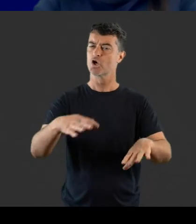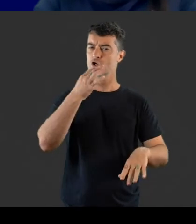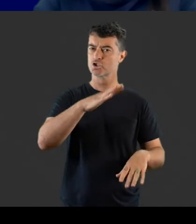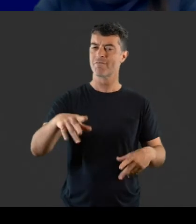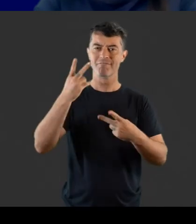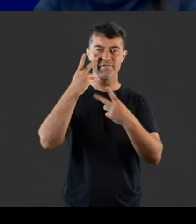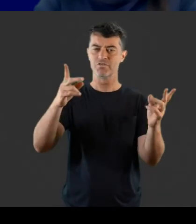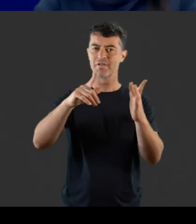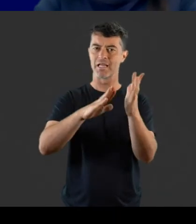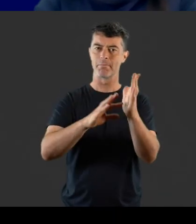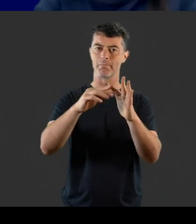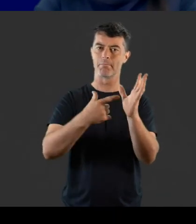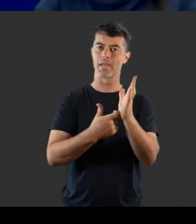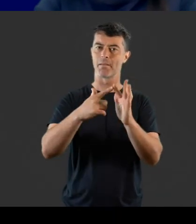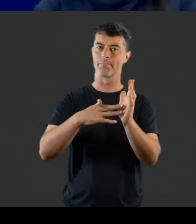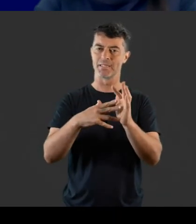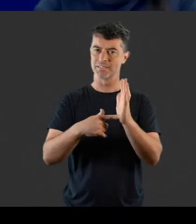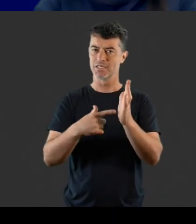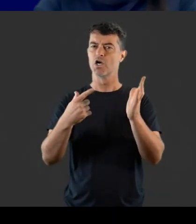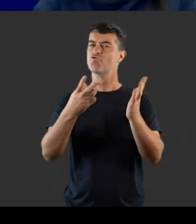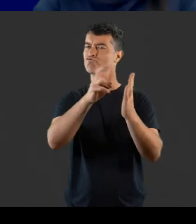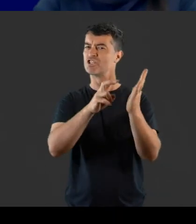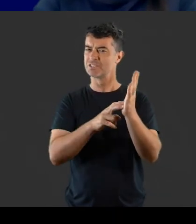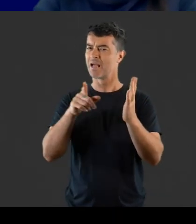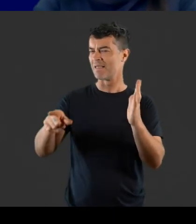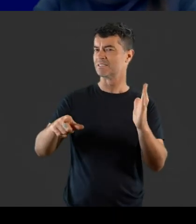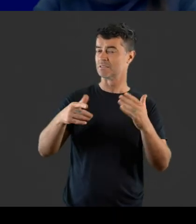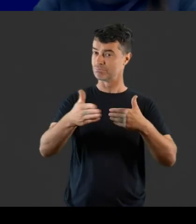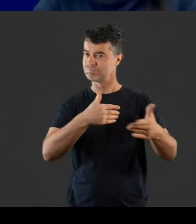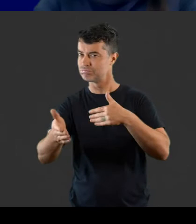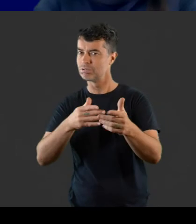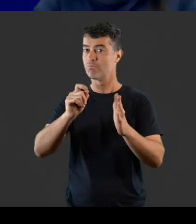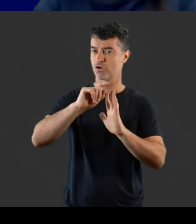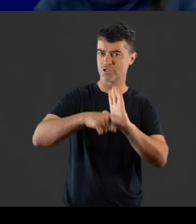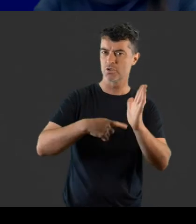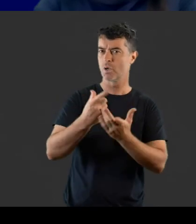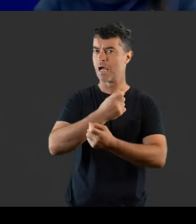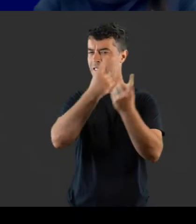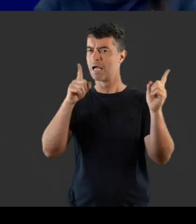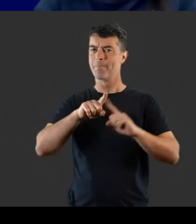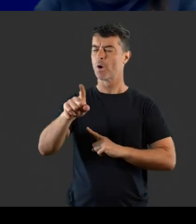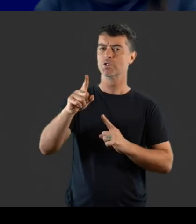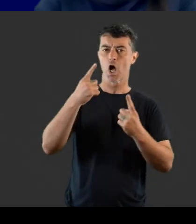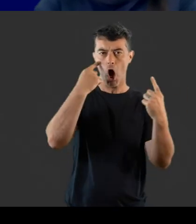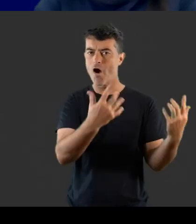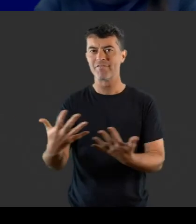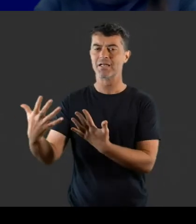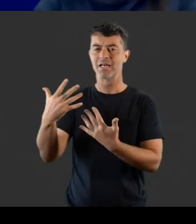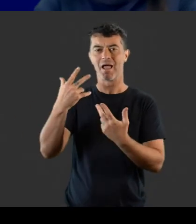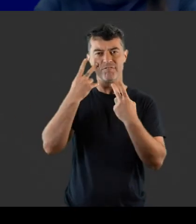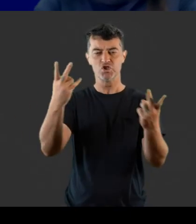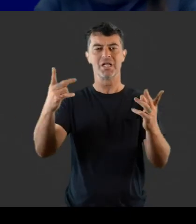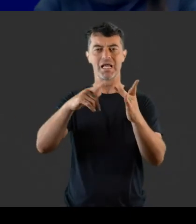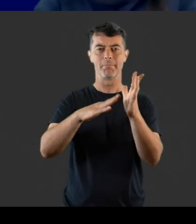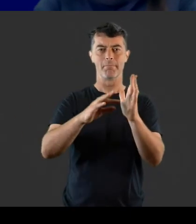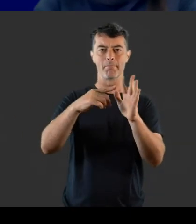The Australian Childhood Vision Impairment Register is a project attempting to understand the most prevalent vision